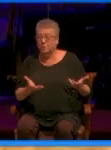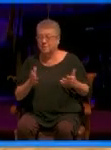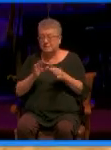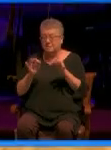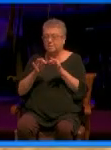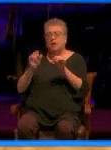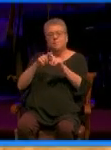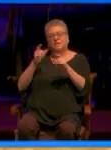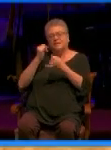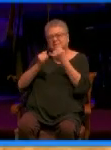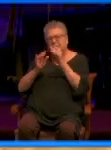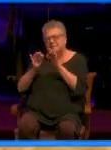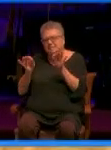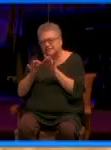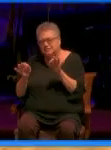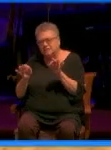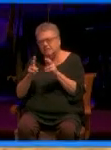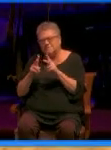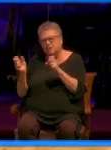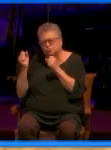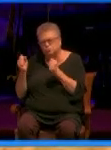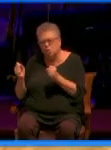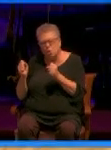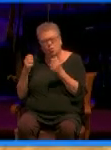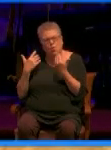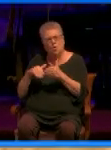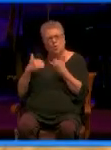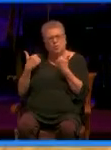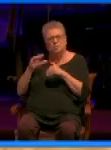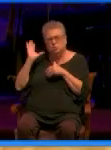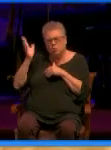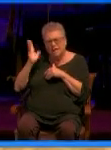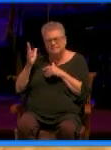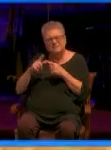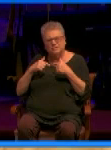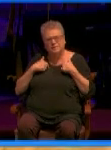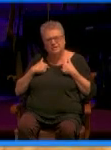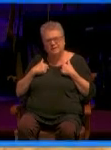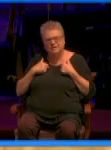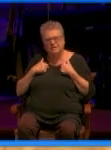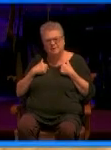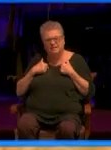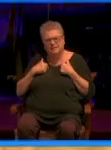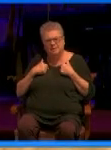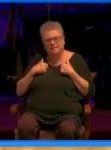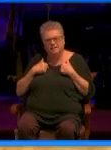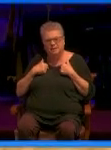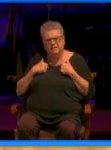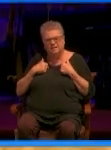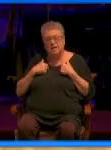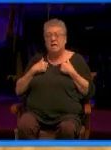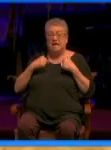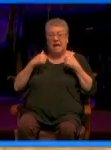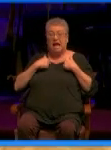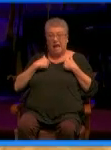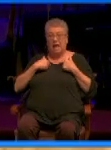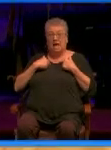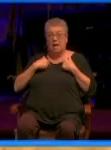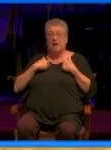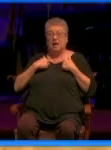But this last sentence is actually the one that's just so crazy to me. It says, if we are